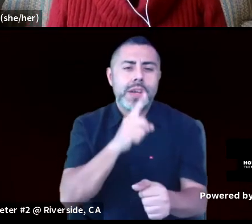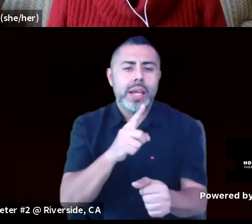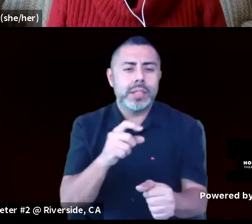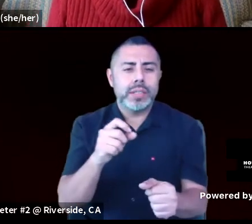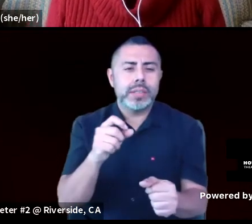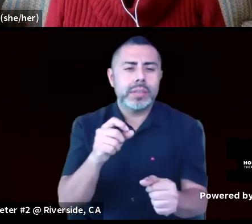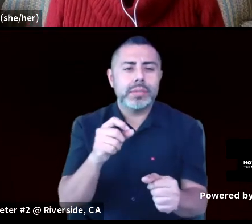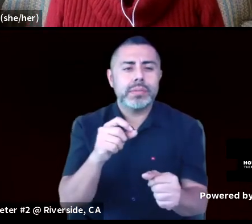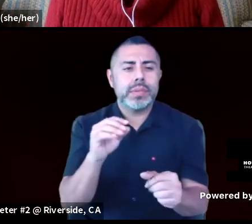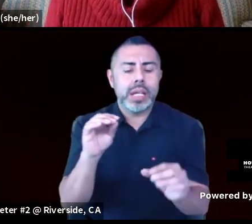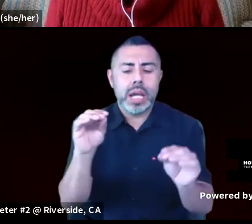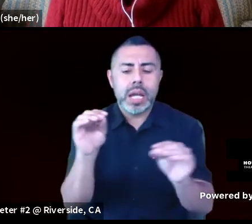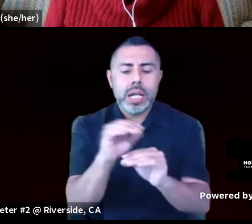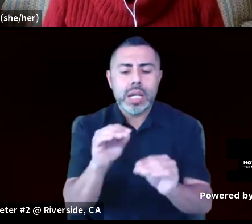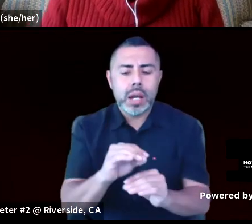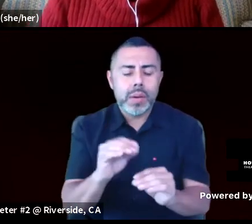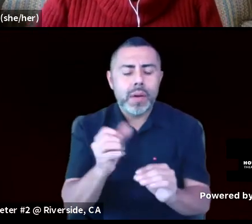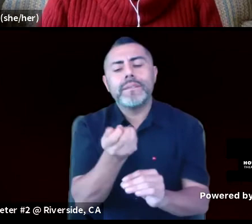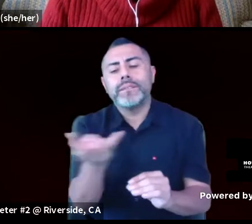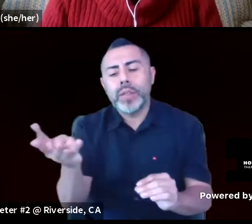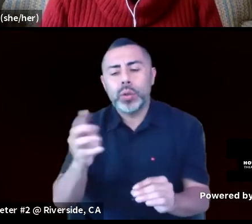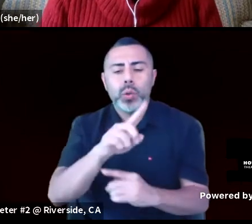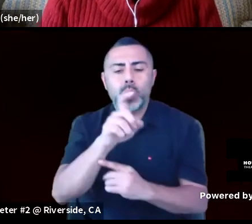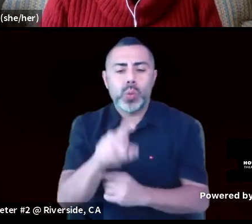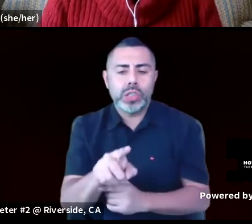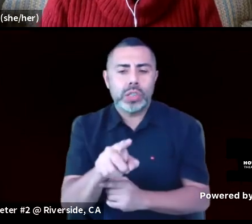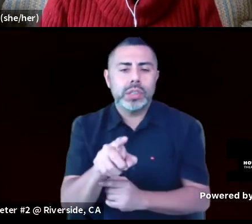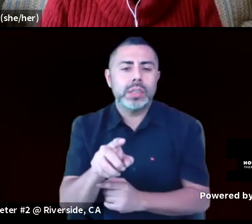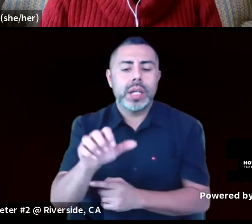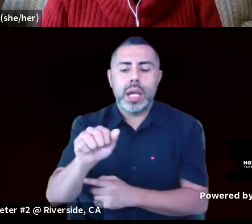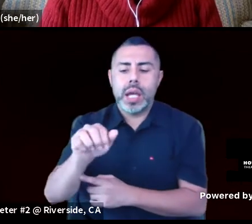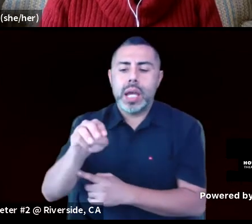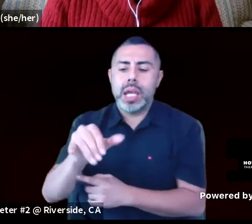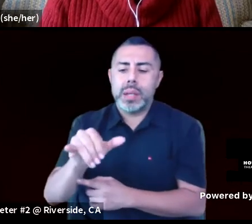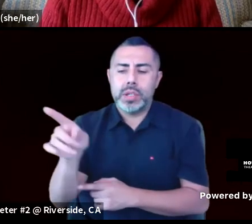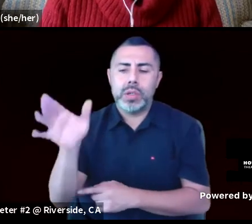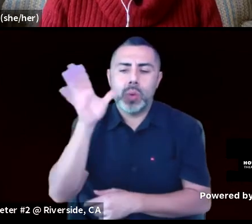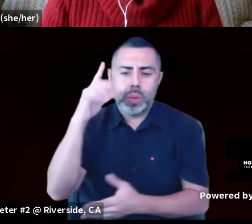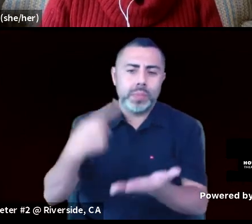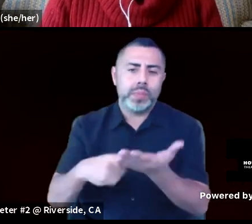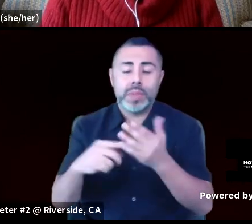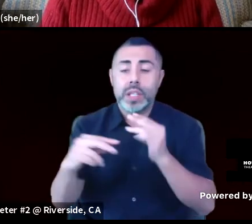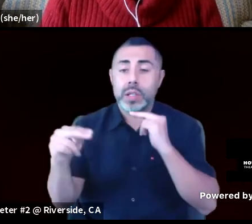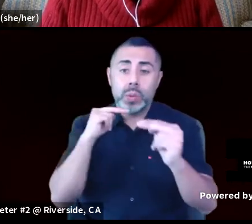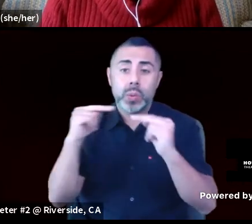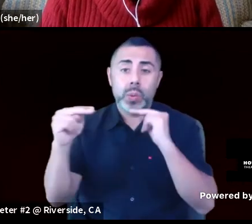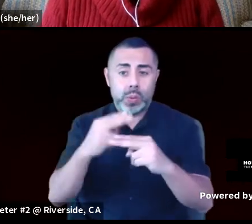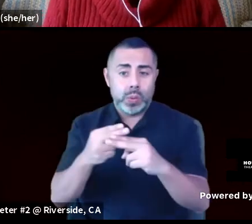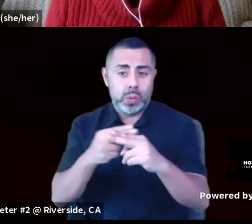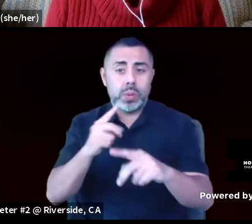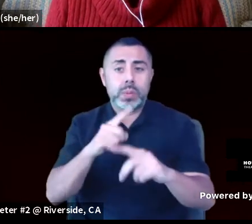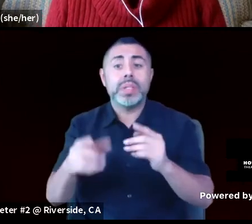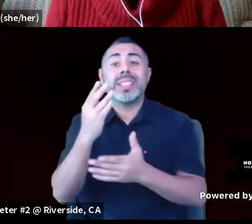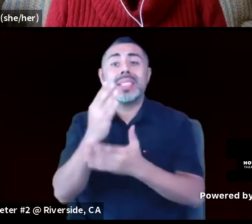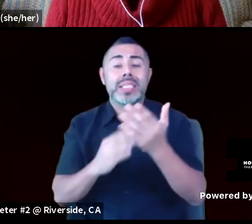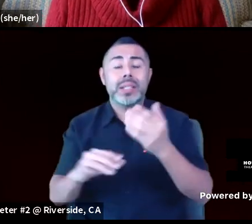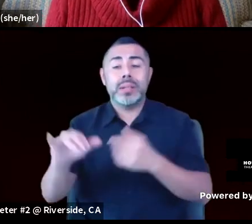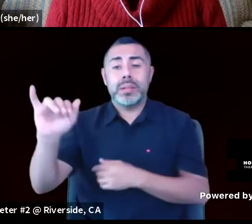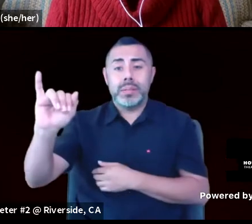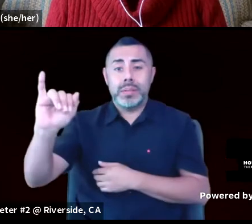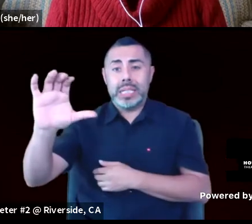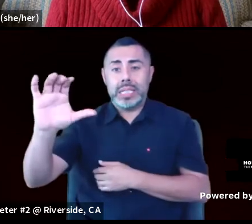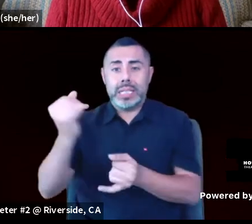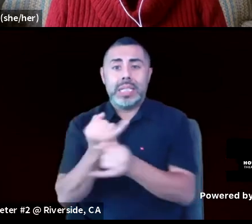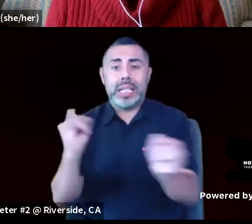of questions, Amy, and I know you're going to talk a little bit about negotiating in a bit, but we have had some questions from independent contractors who